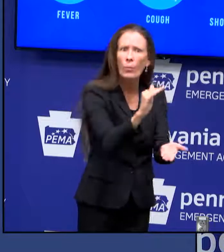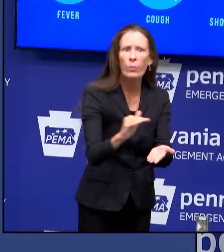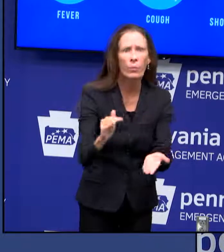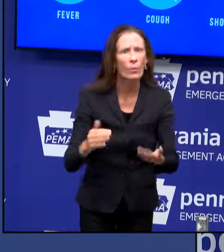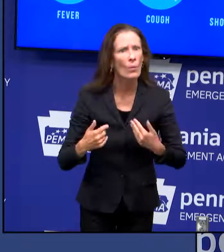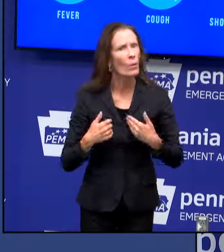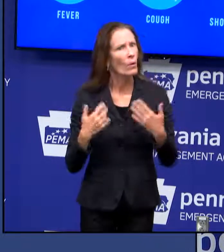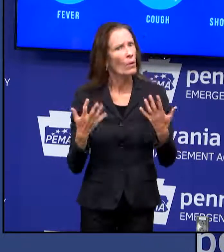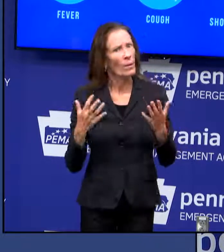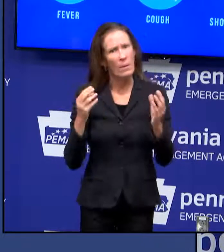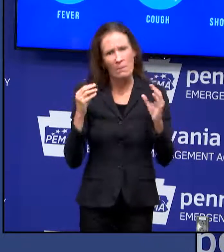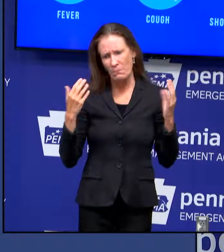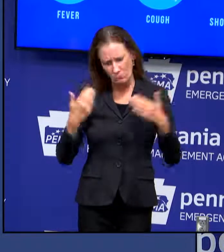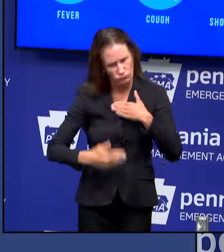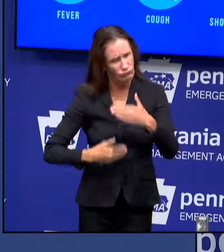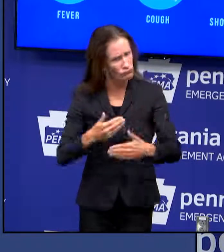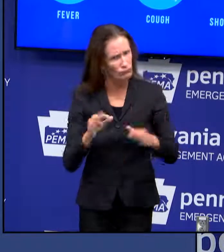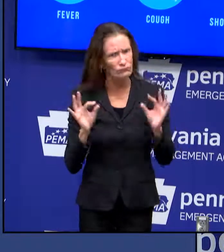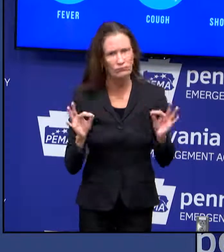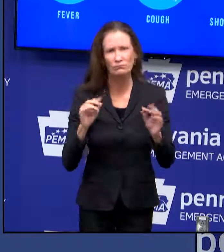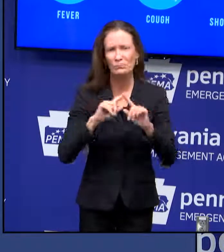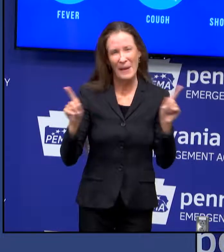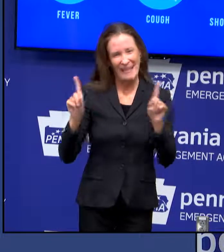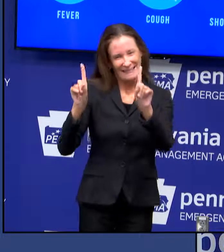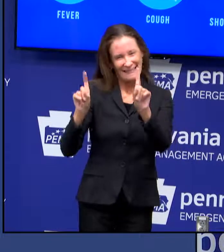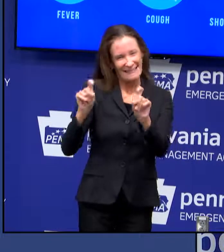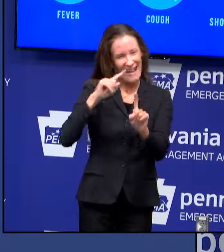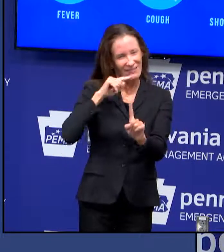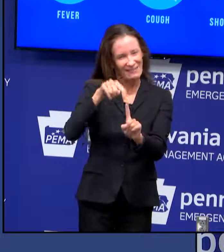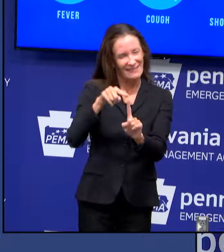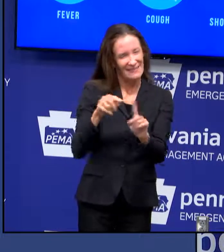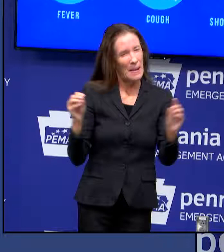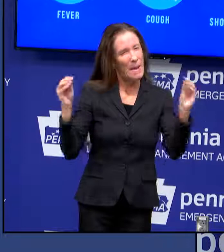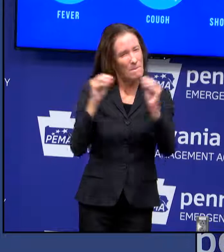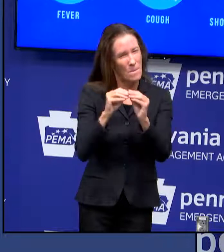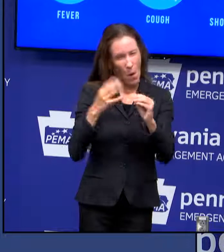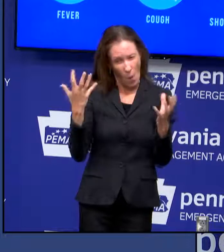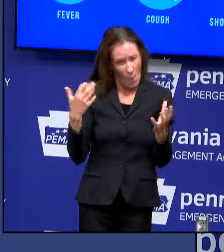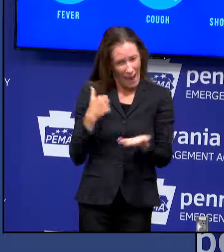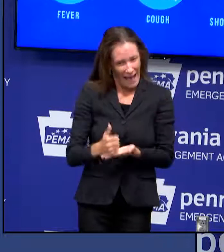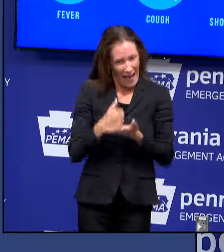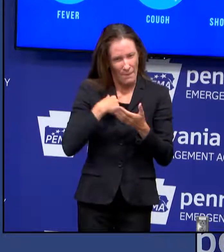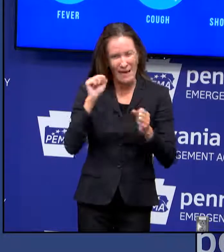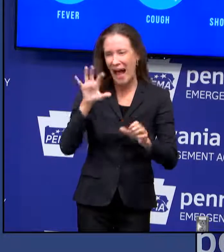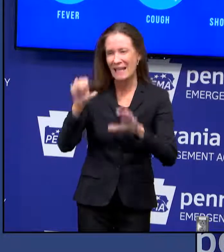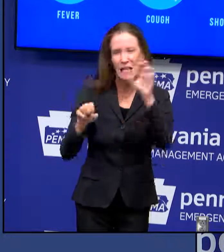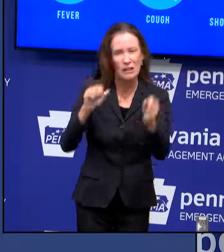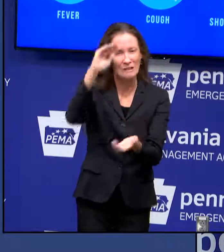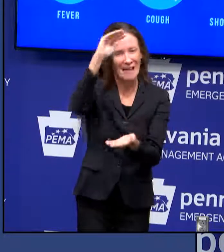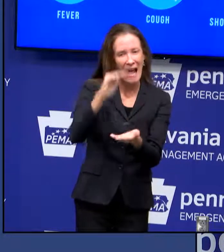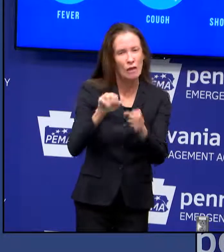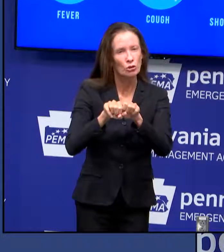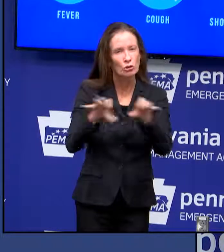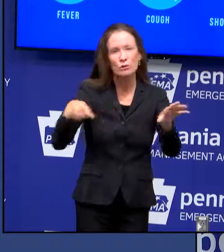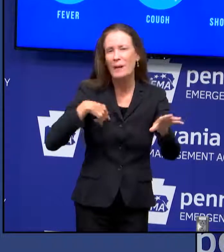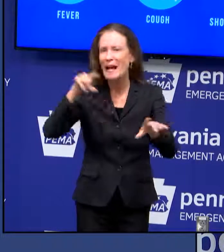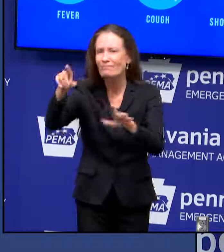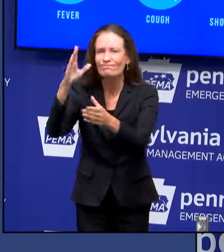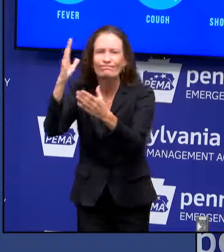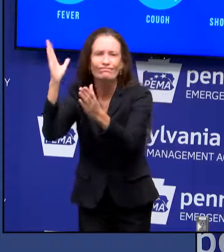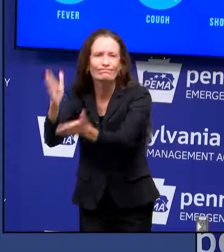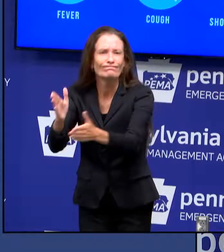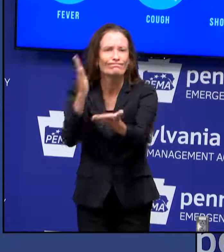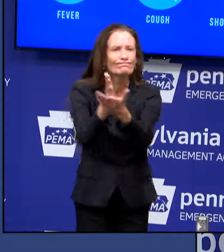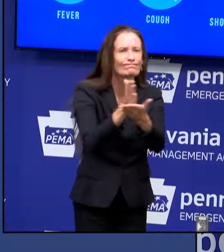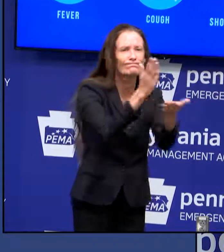can continue to aggressively mitigate COVID-19. But even with the growth of these programs, we still need Pennsylvanians,